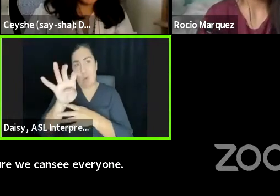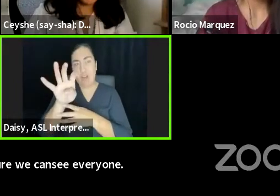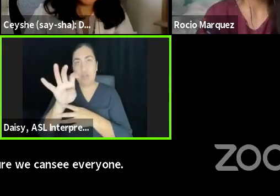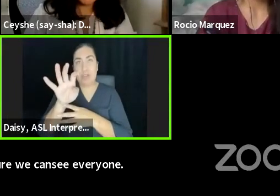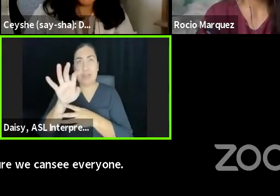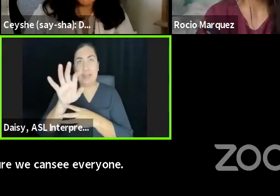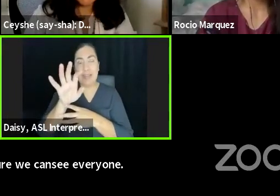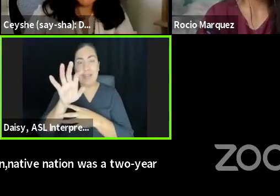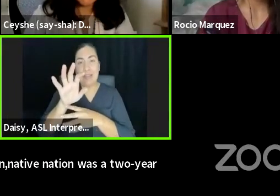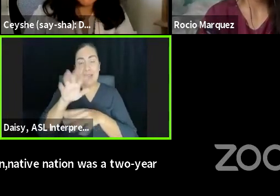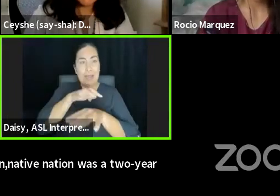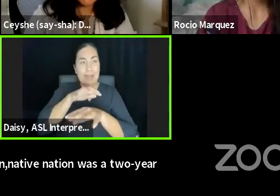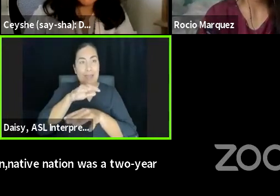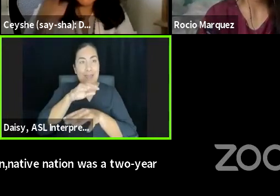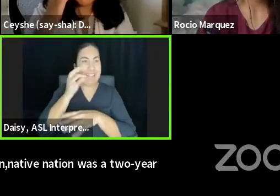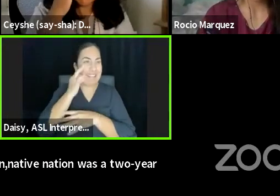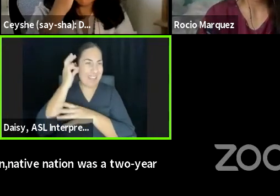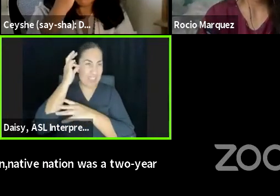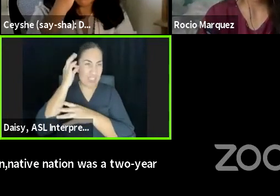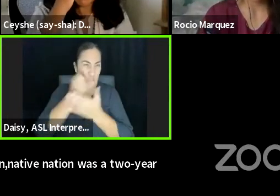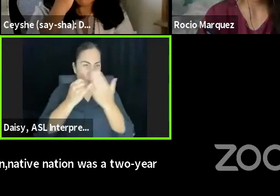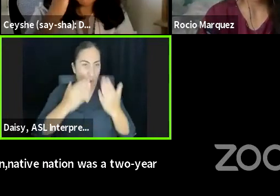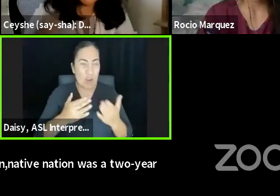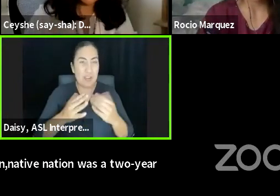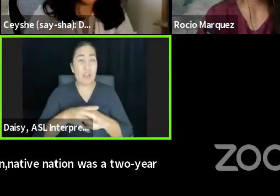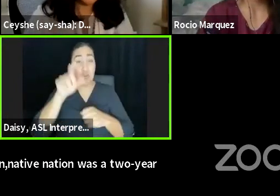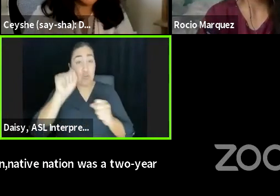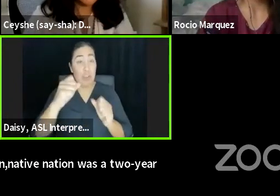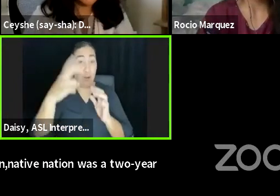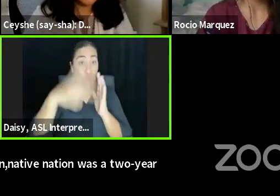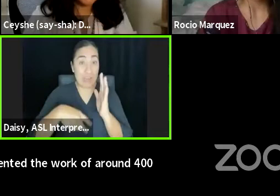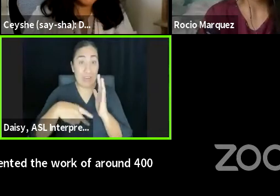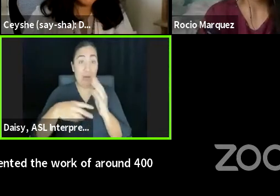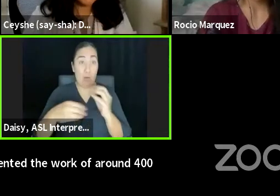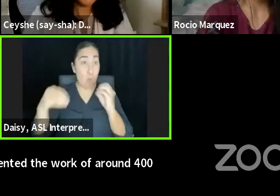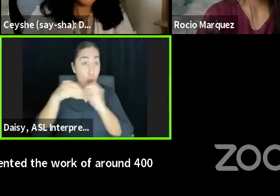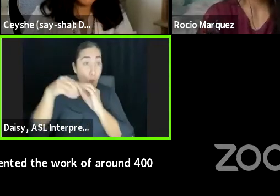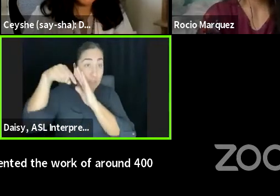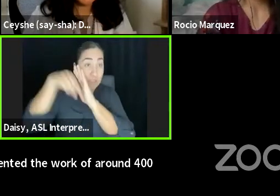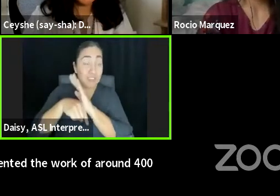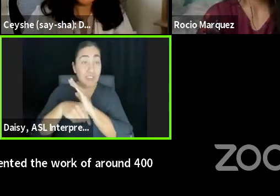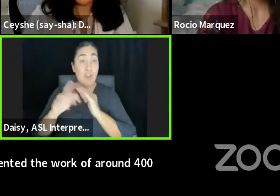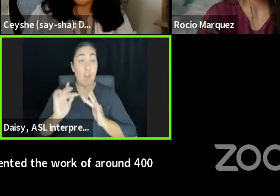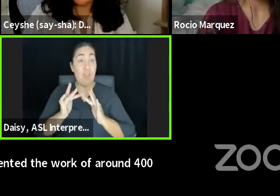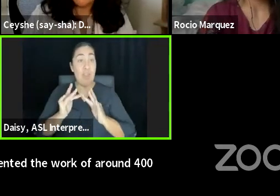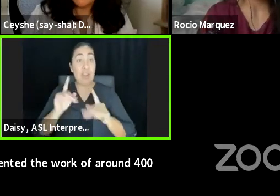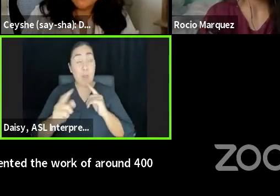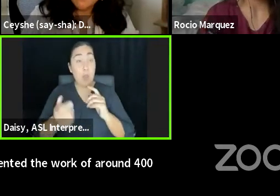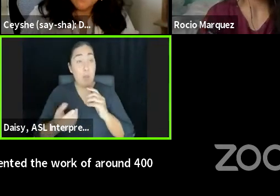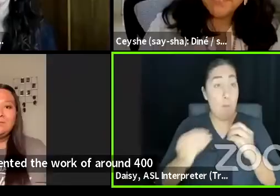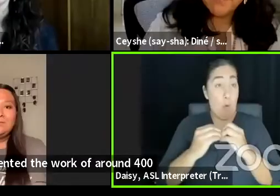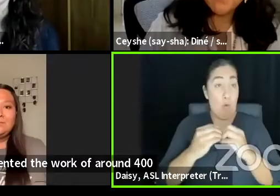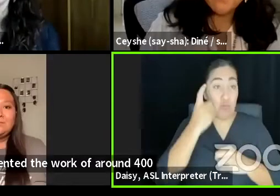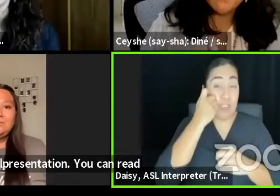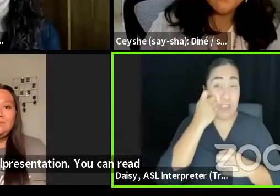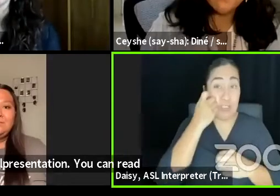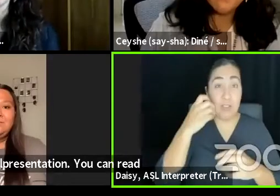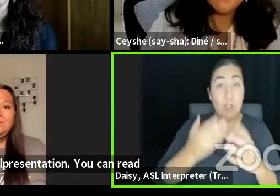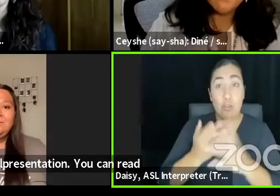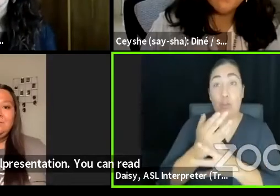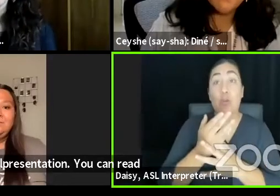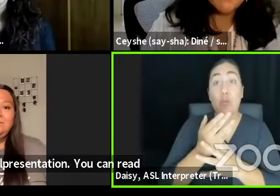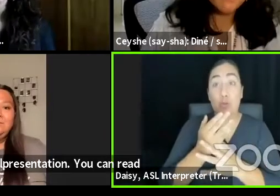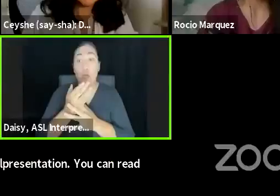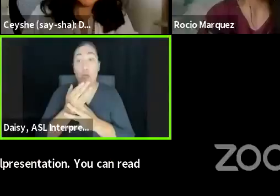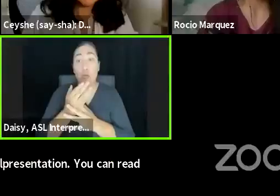final presentations. You can read extensively about Native Nation online, although most recently through American Theater Magazine, which I put in the chat and is also up on Convene right